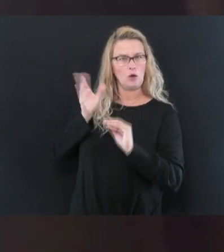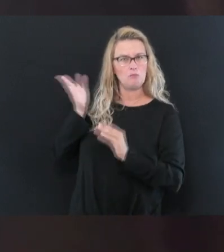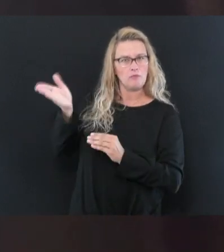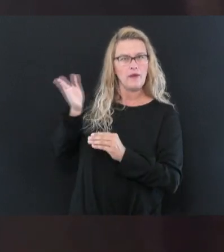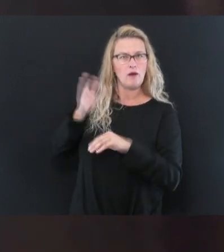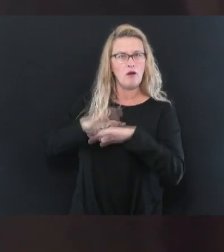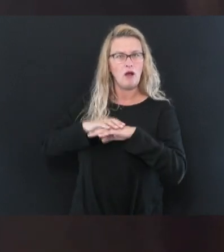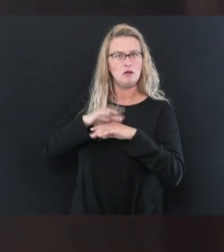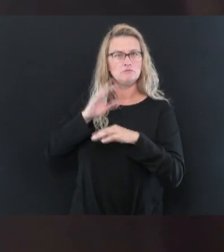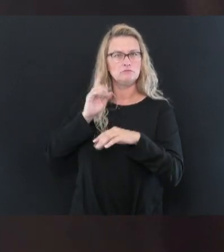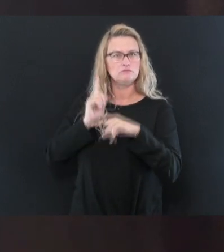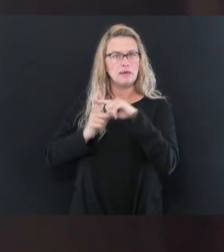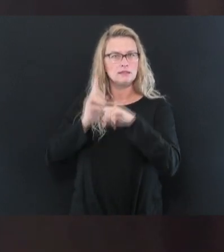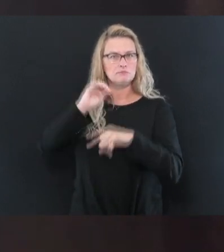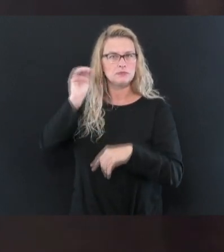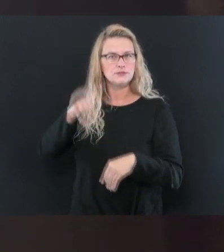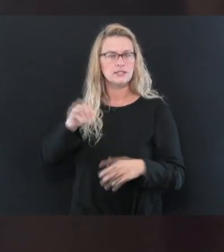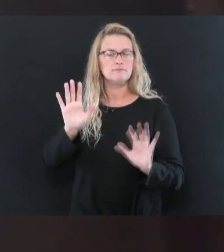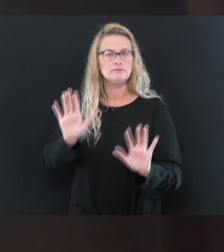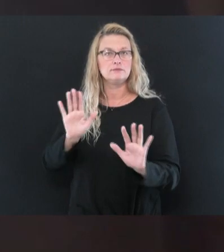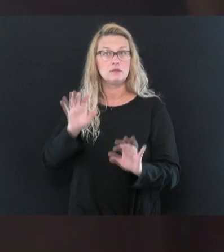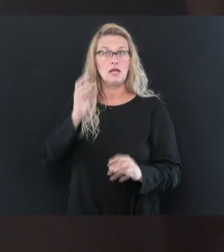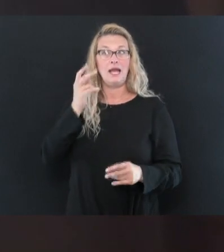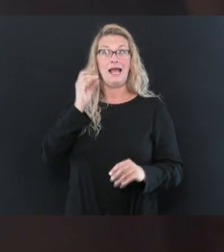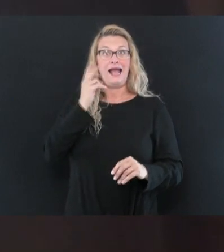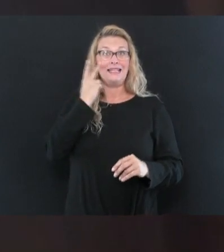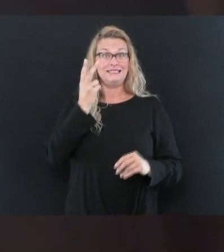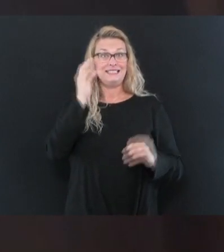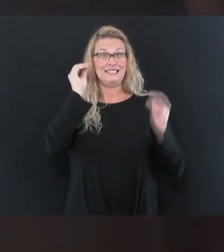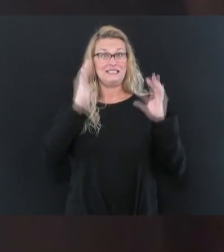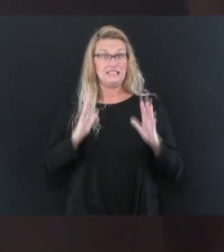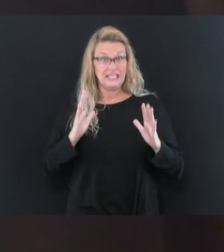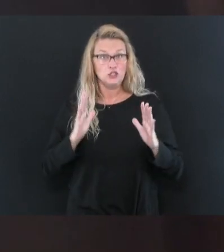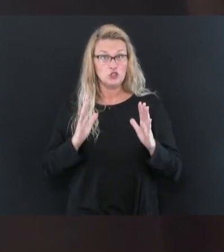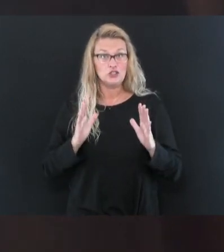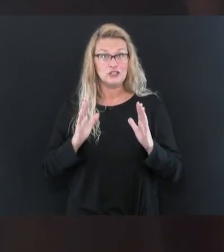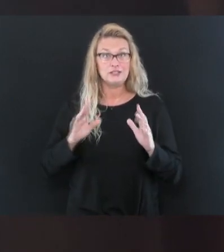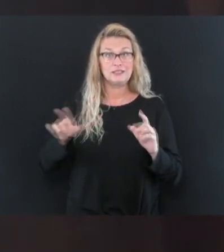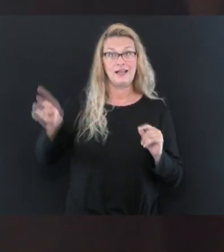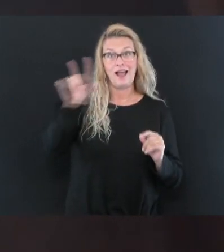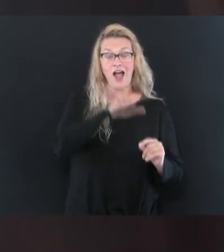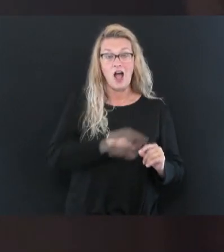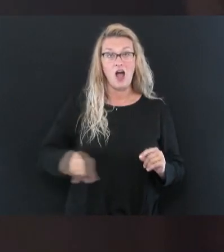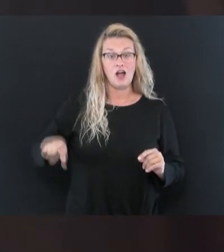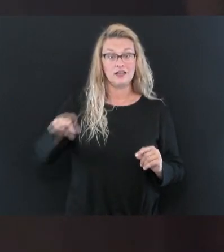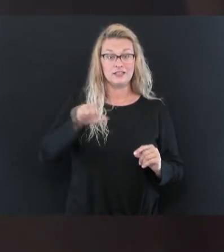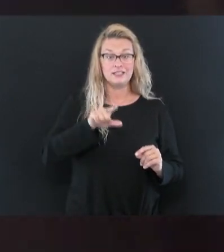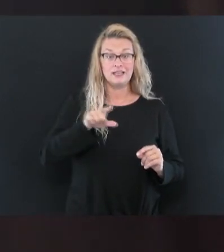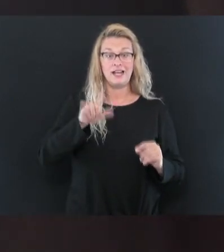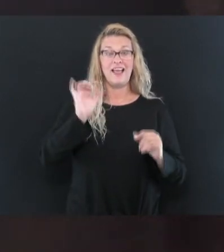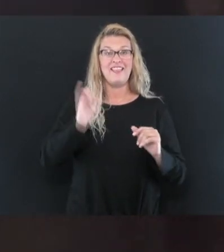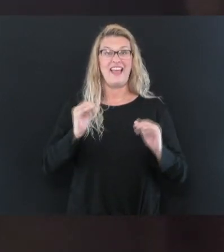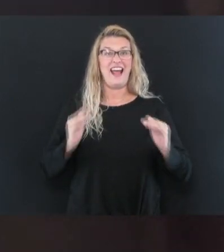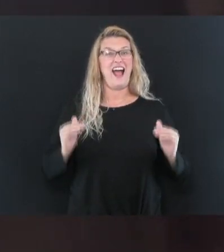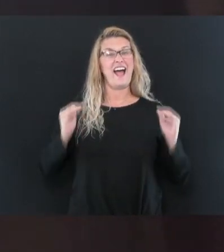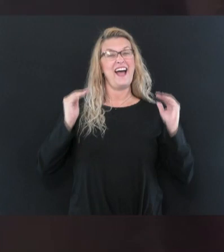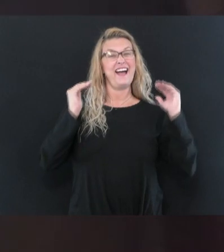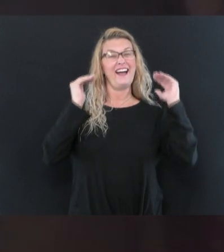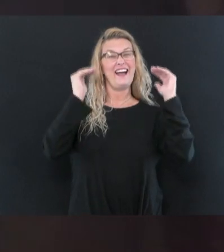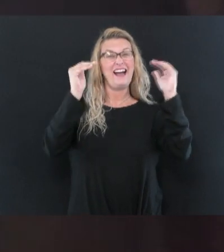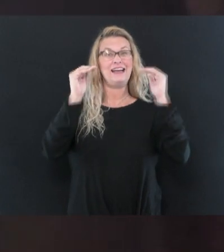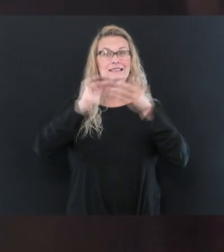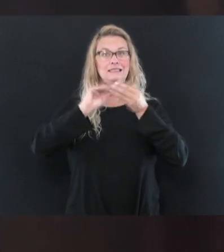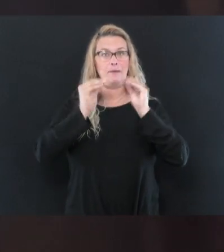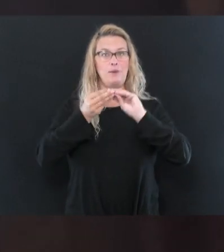by the American Federation of Teachers in their initial document. And that is the ceiling. That's the highest threshold that will get